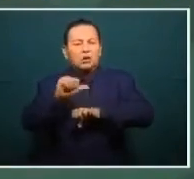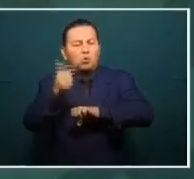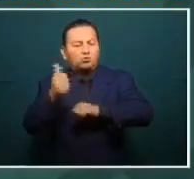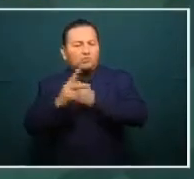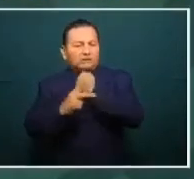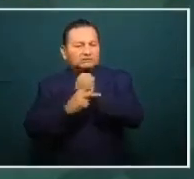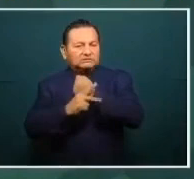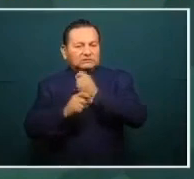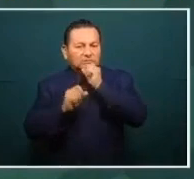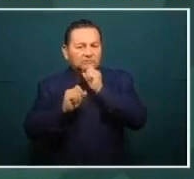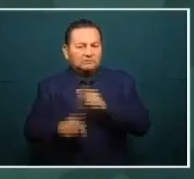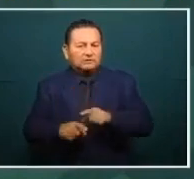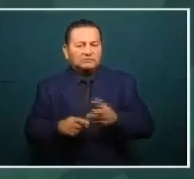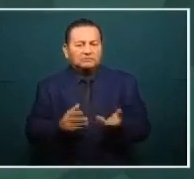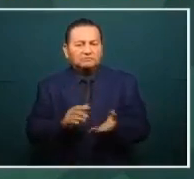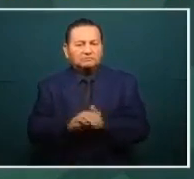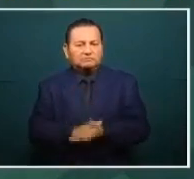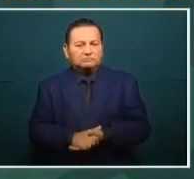Foreign policy